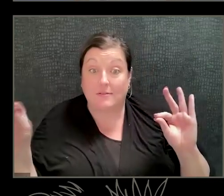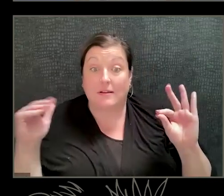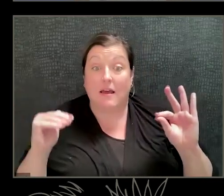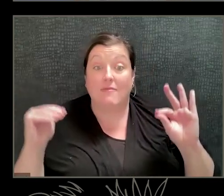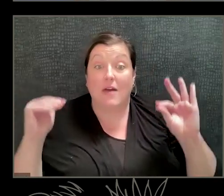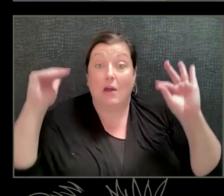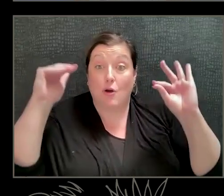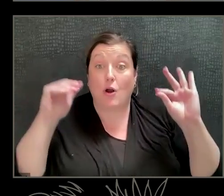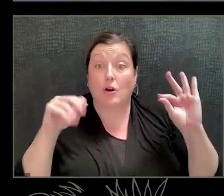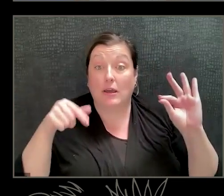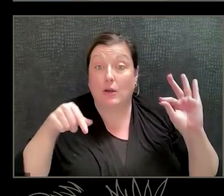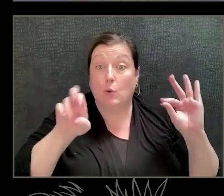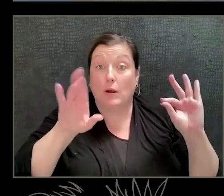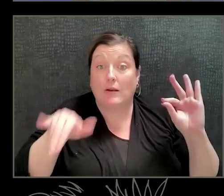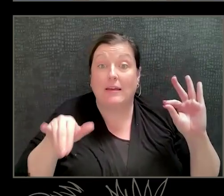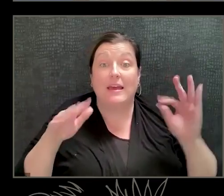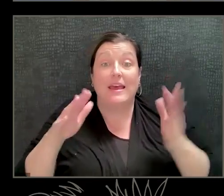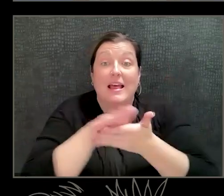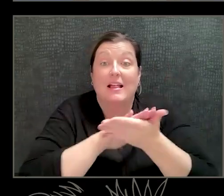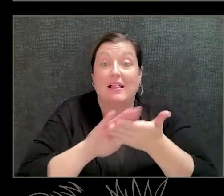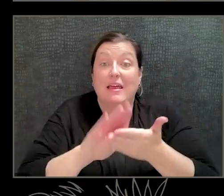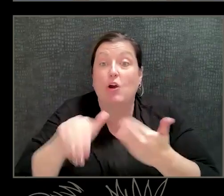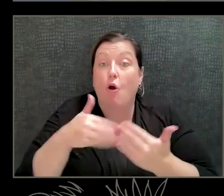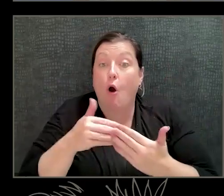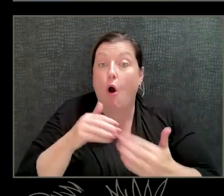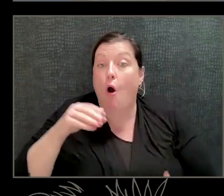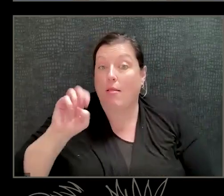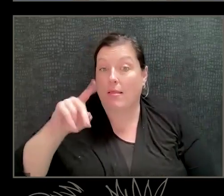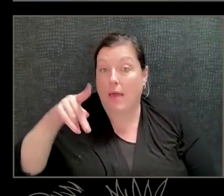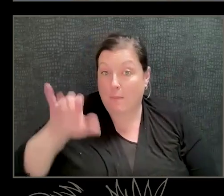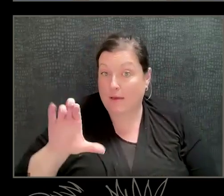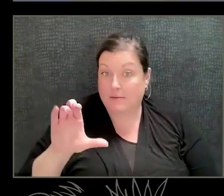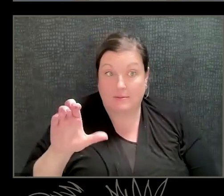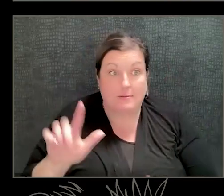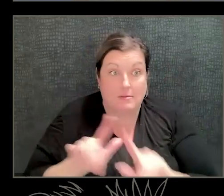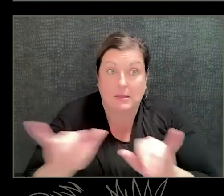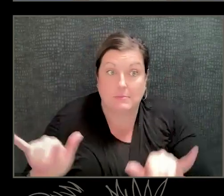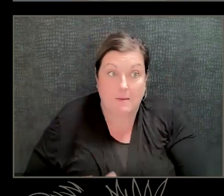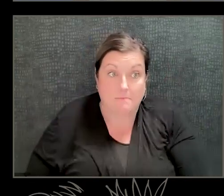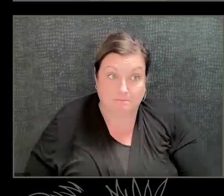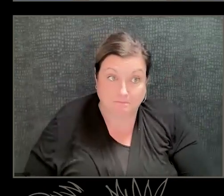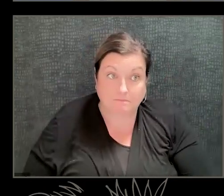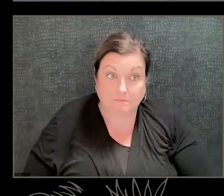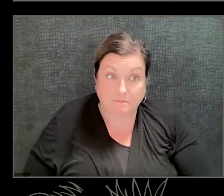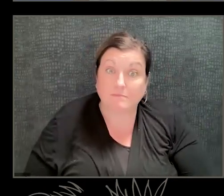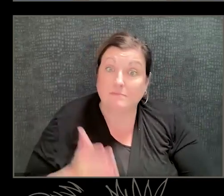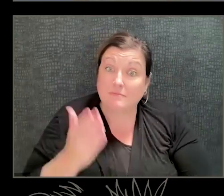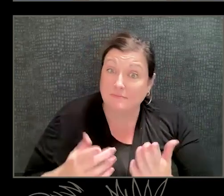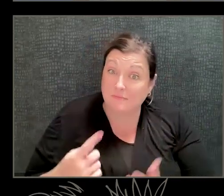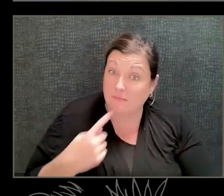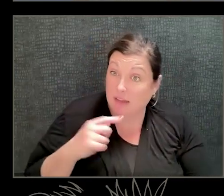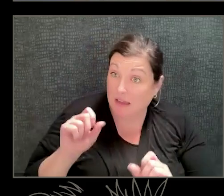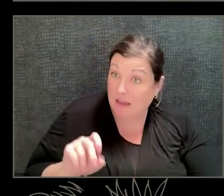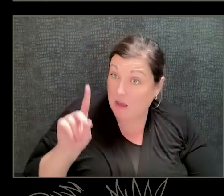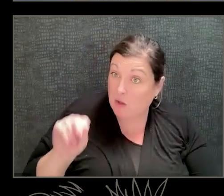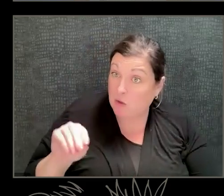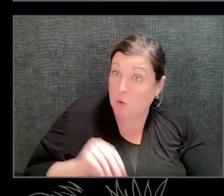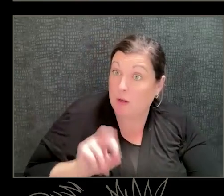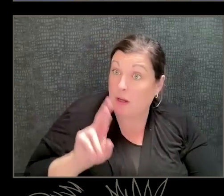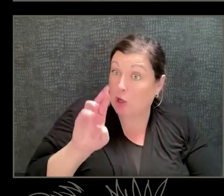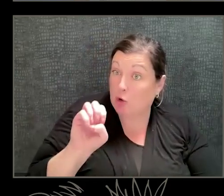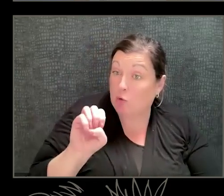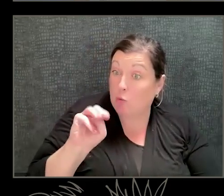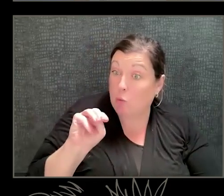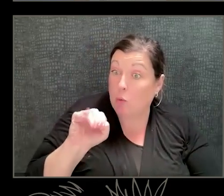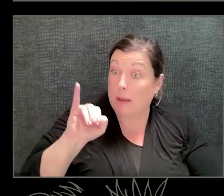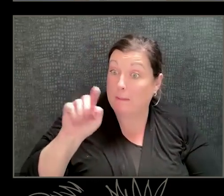query key and just say clear all of the epochs out with one fell swoop. And you might say, well, can't I just do that in Remix? I can just